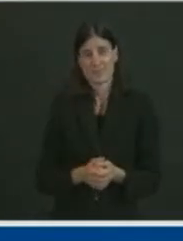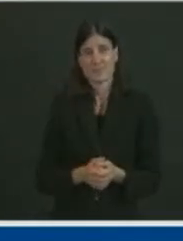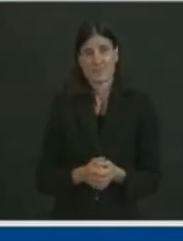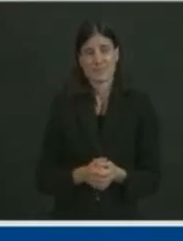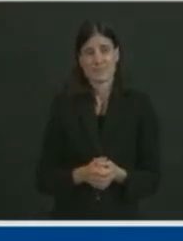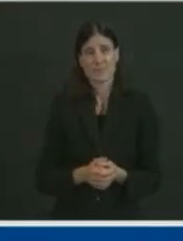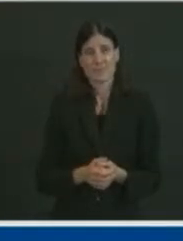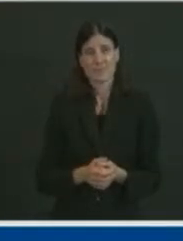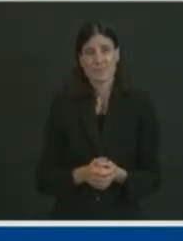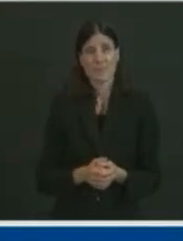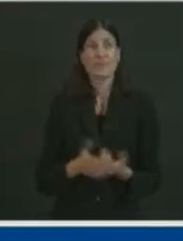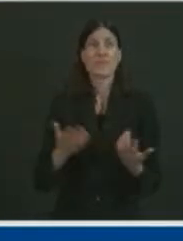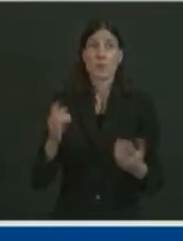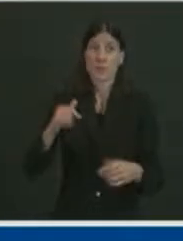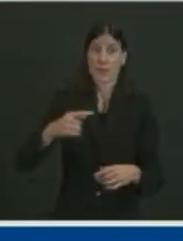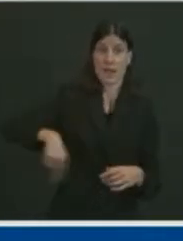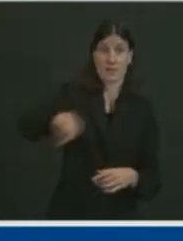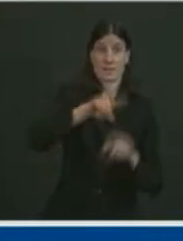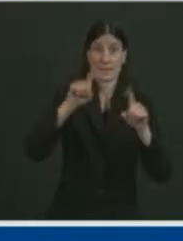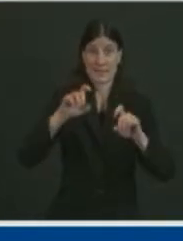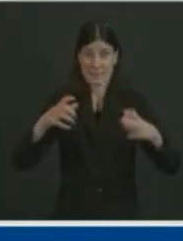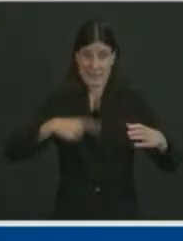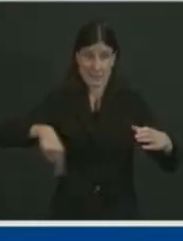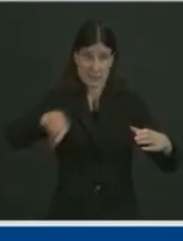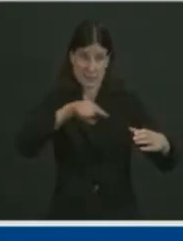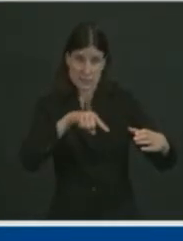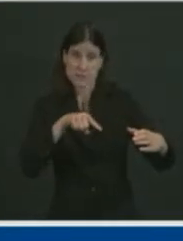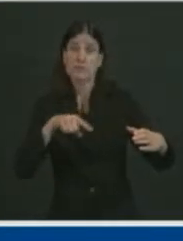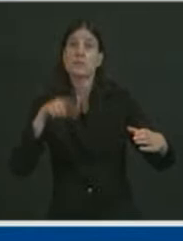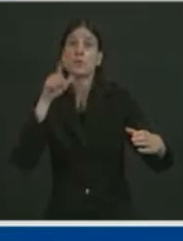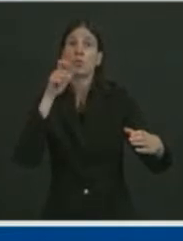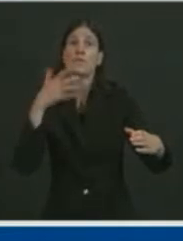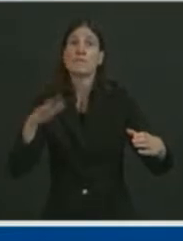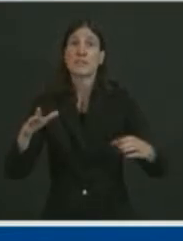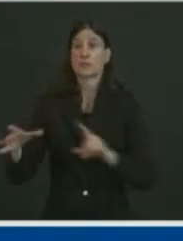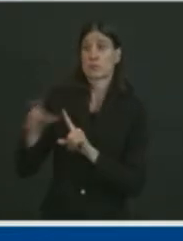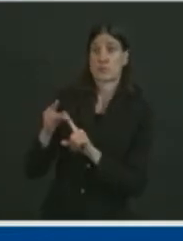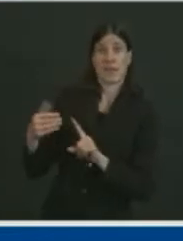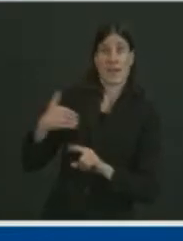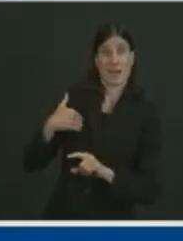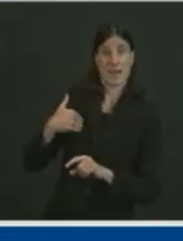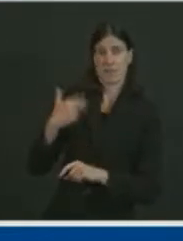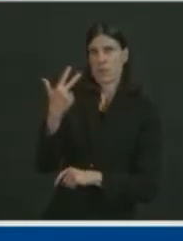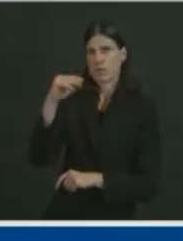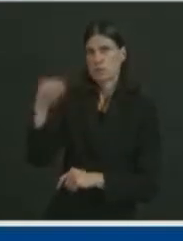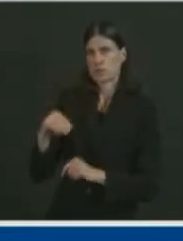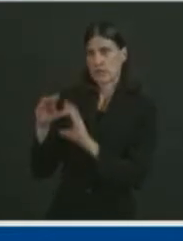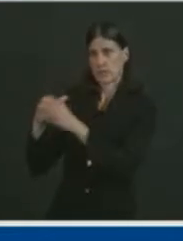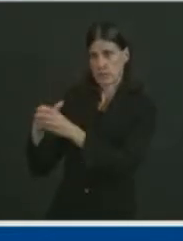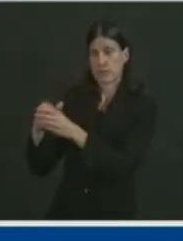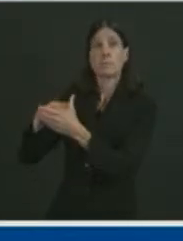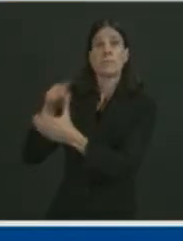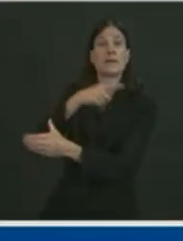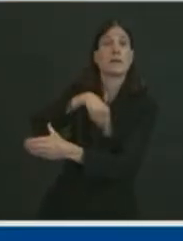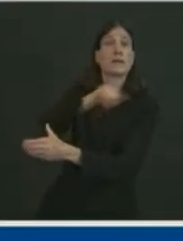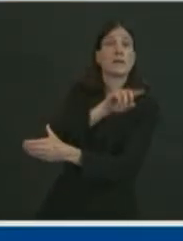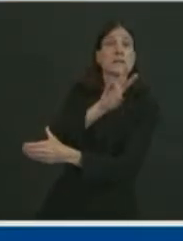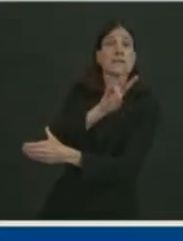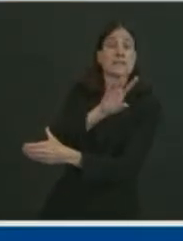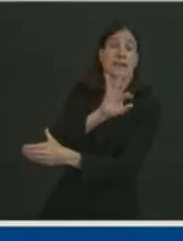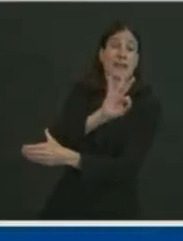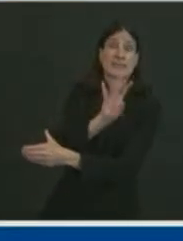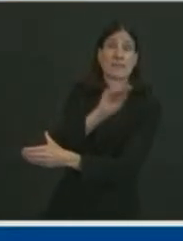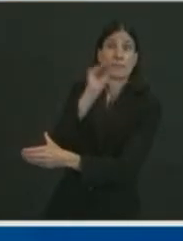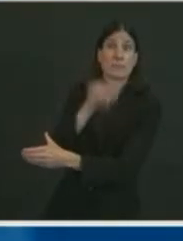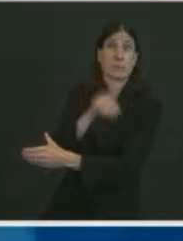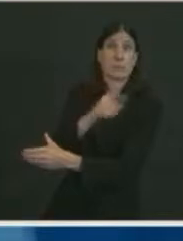test positive rate of just below 3%. So that's excellent. We're testing thousands